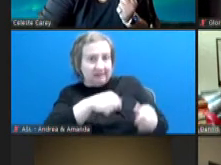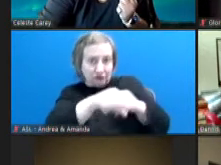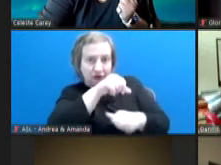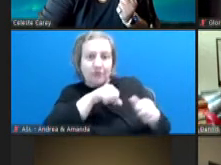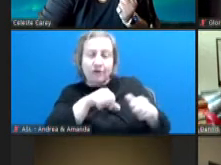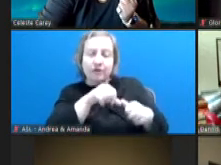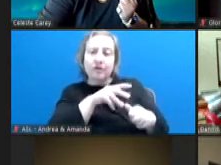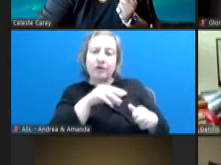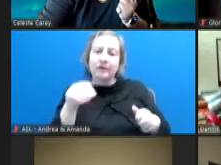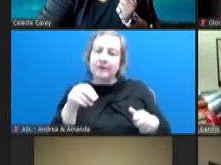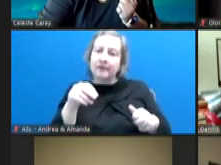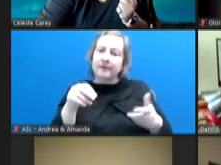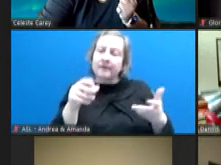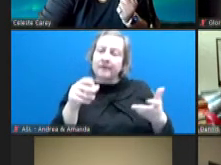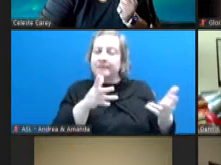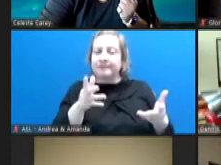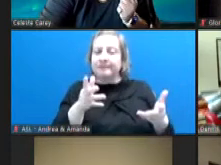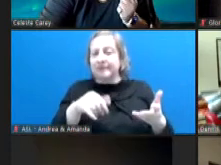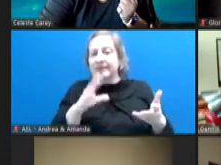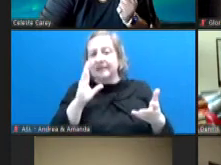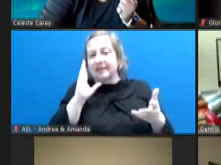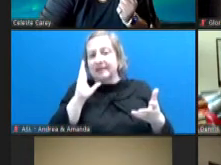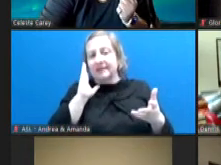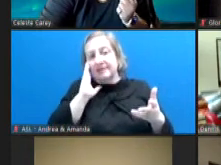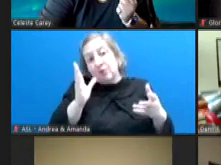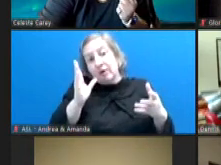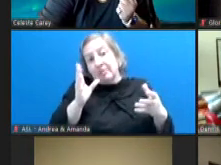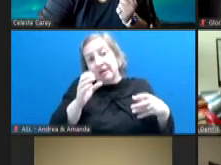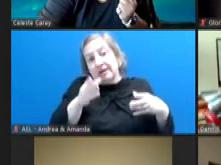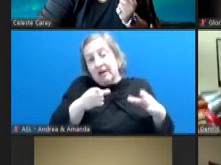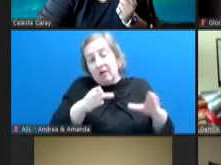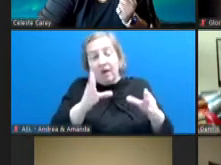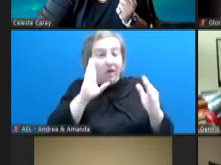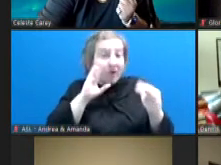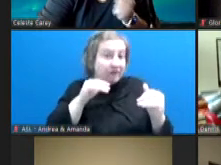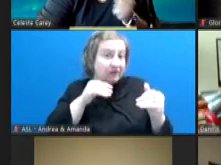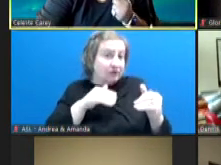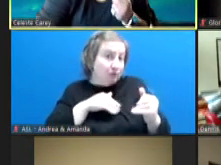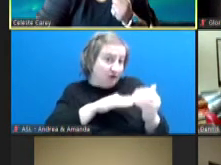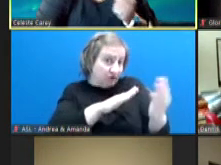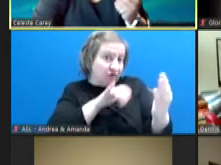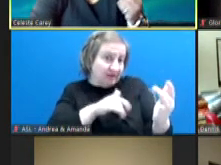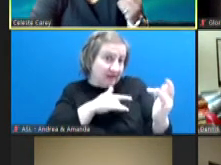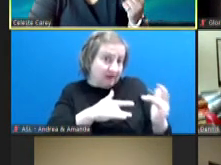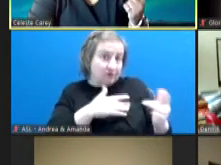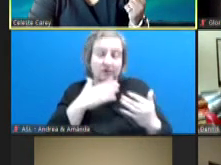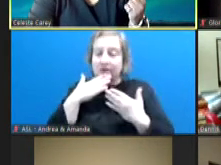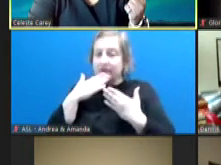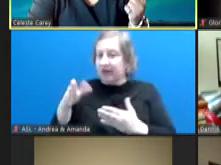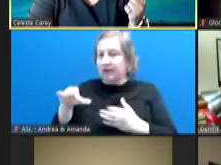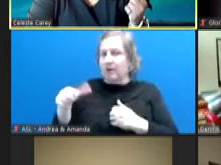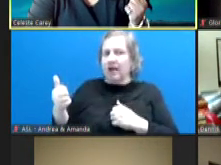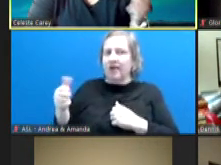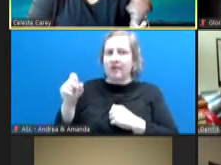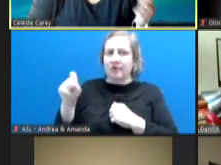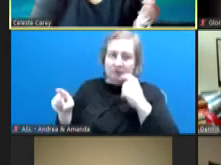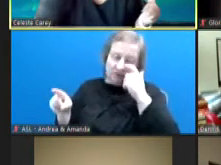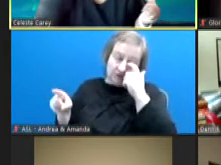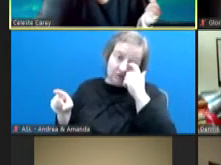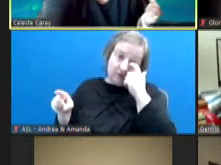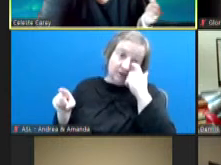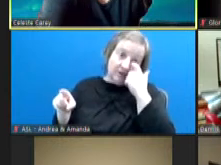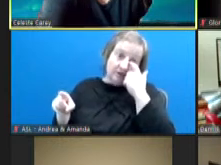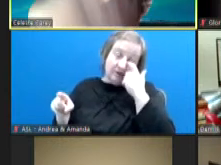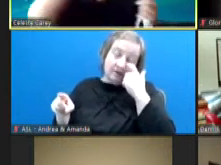And that this way, this will be a way for hopefully to address that concern. Okay, thank you. And then my other question,